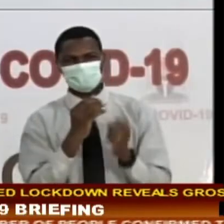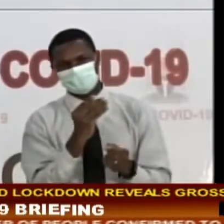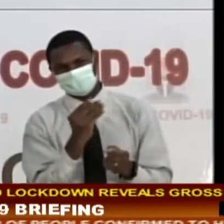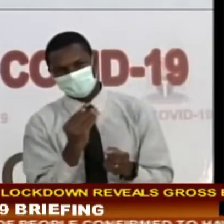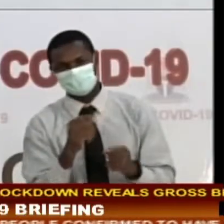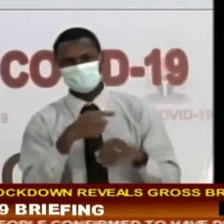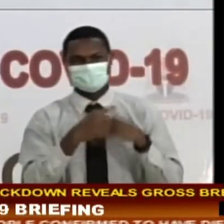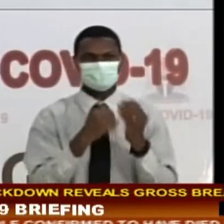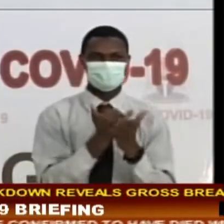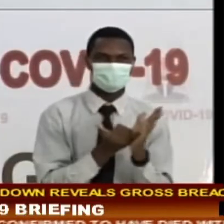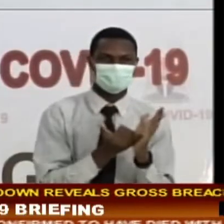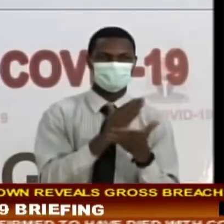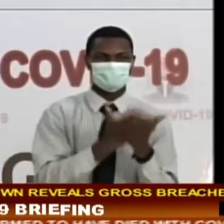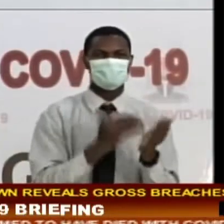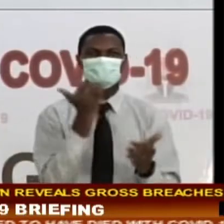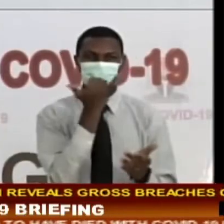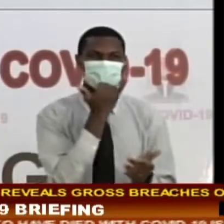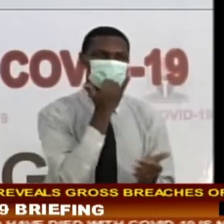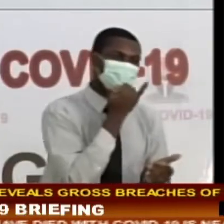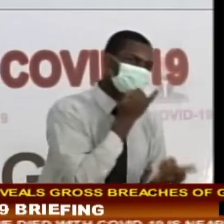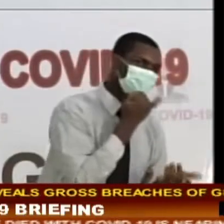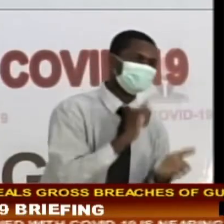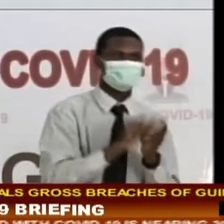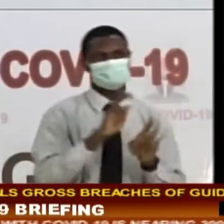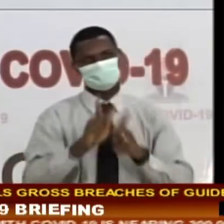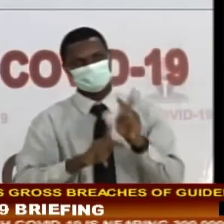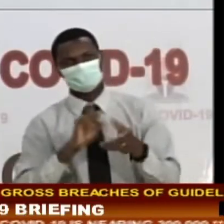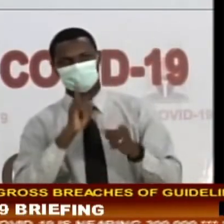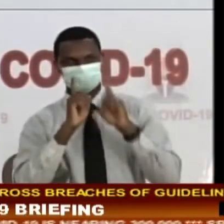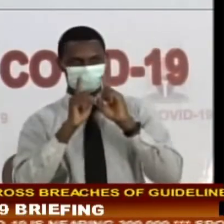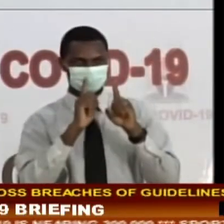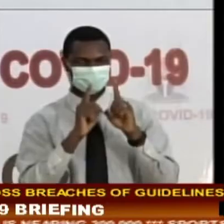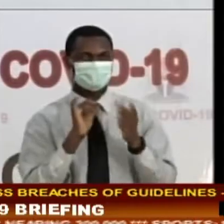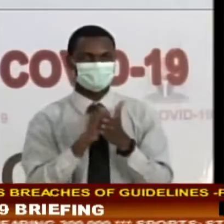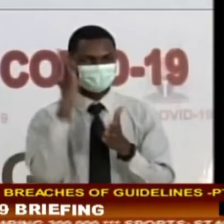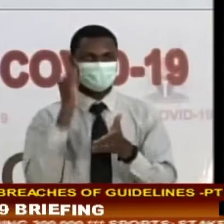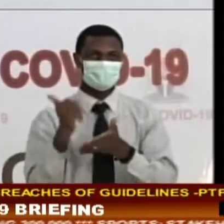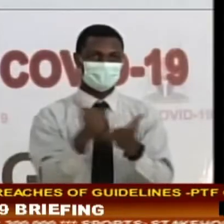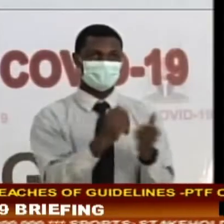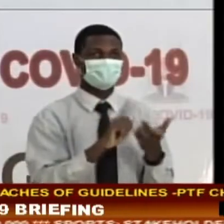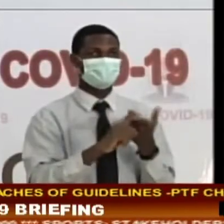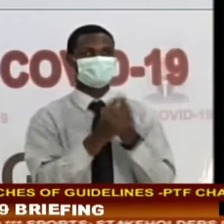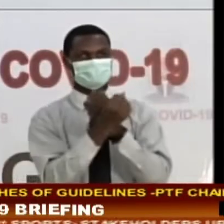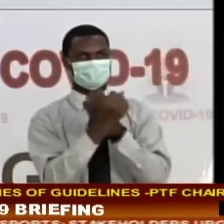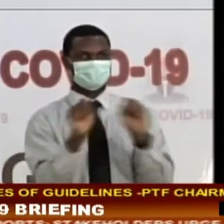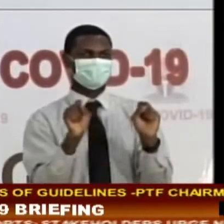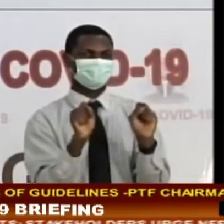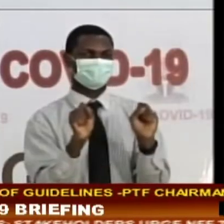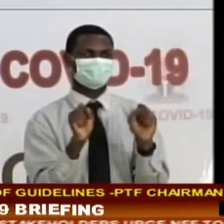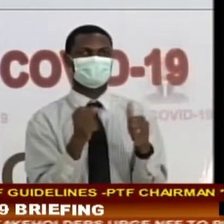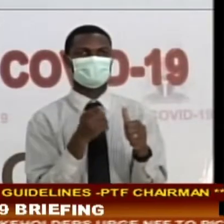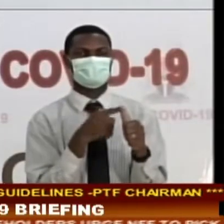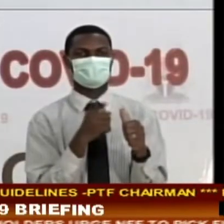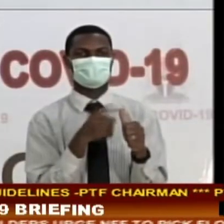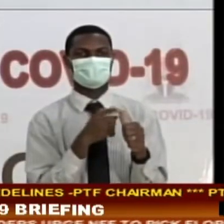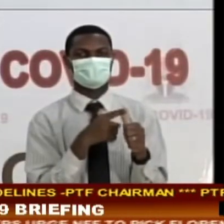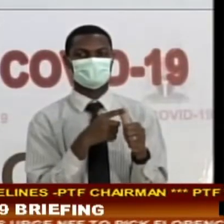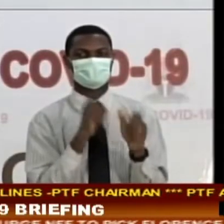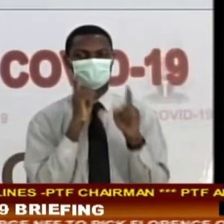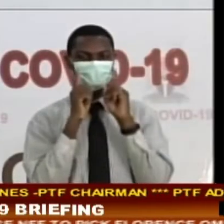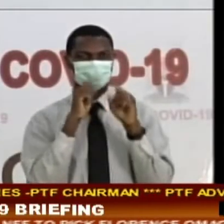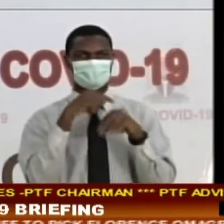all um educate ourselves and um remain safe so the first one has to do with climate um